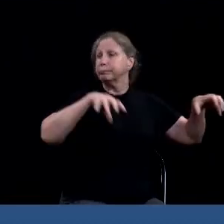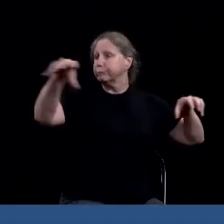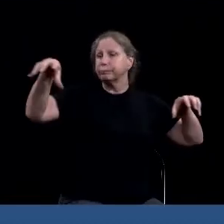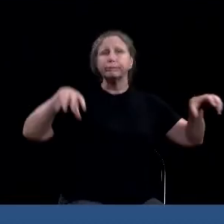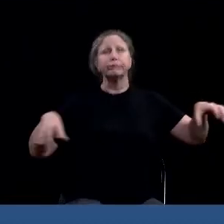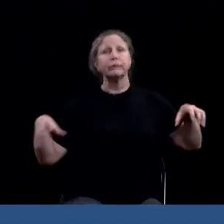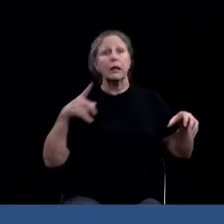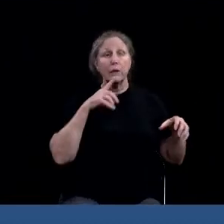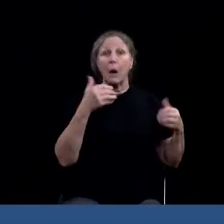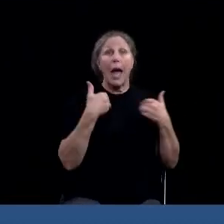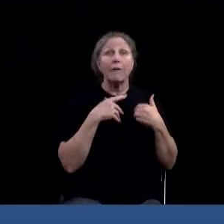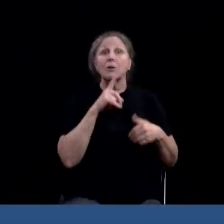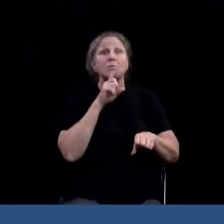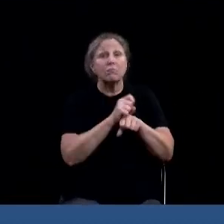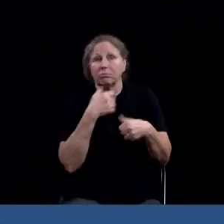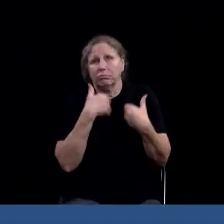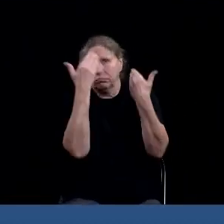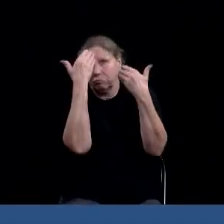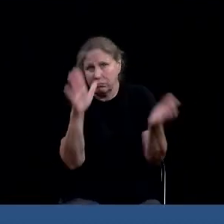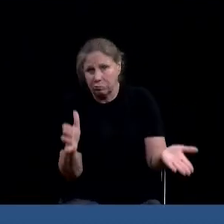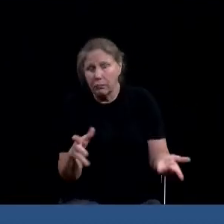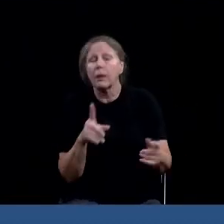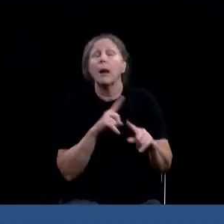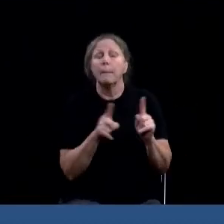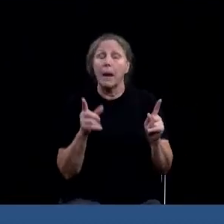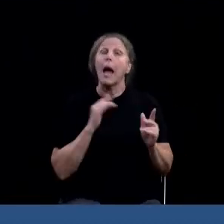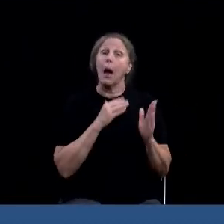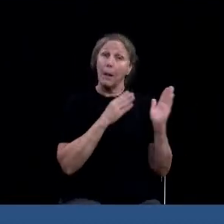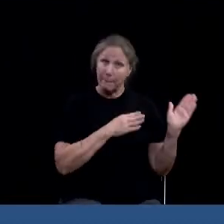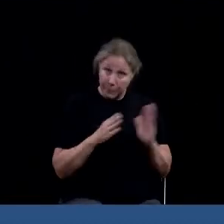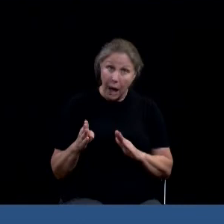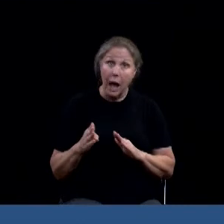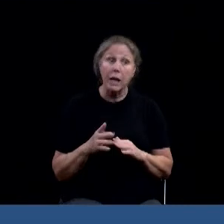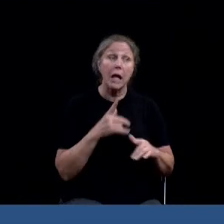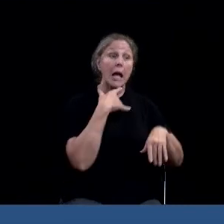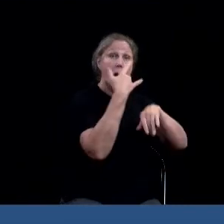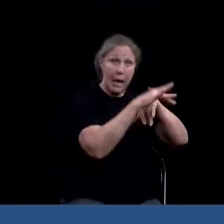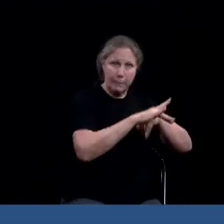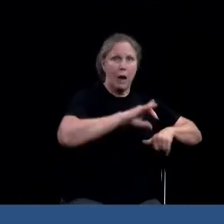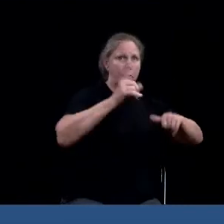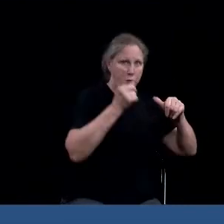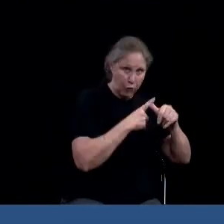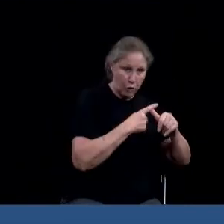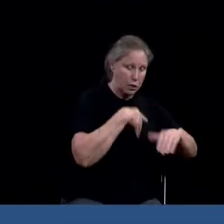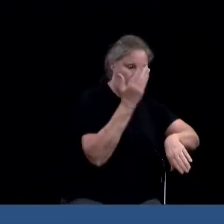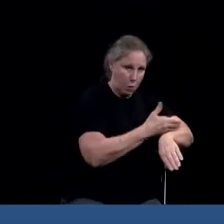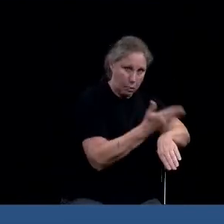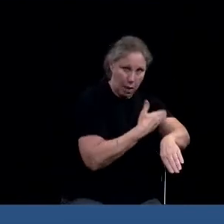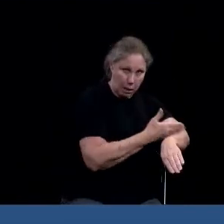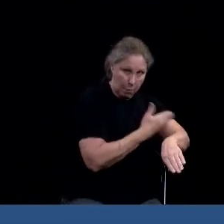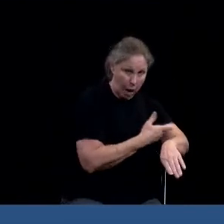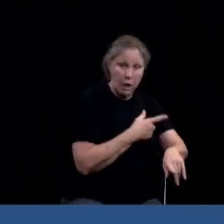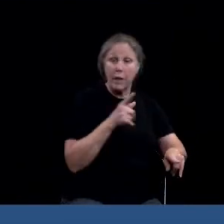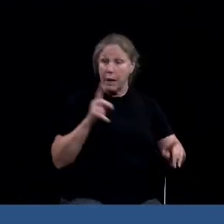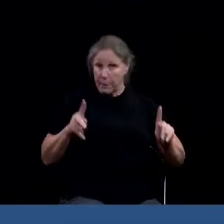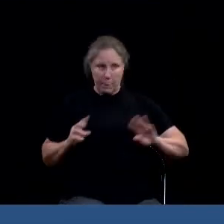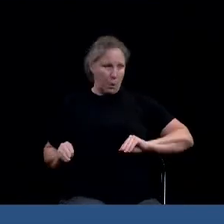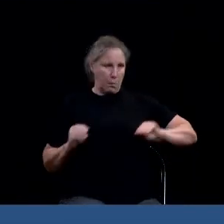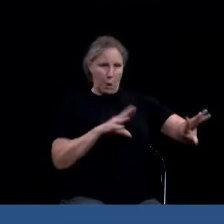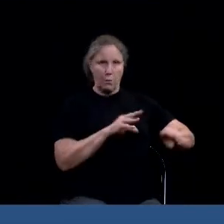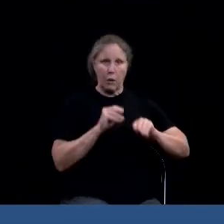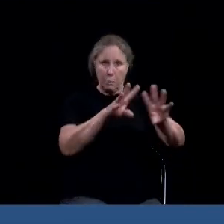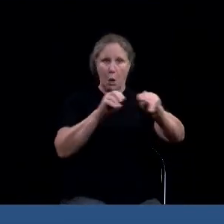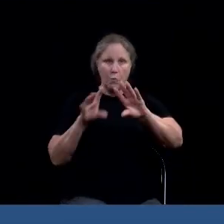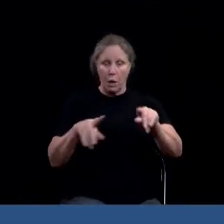our intent to get those all done and then start moving so we have the next set without a break in between. So they will continue working until